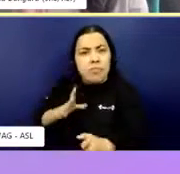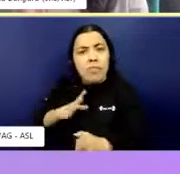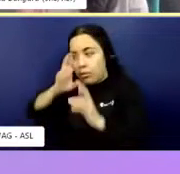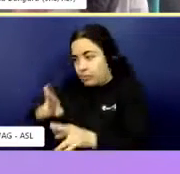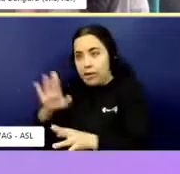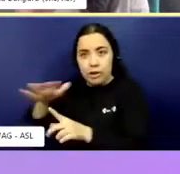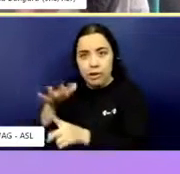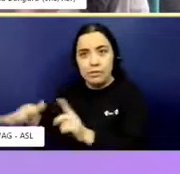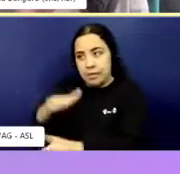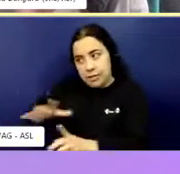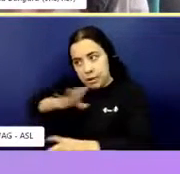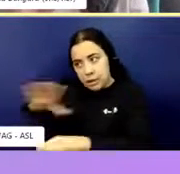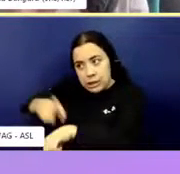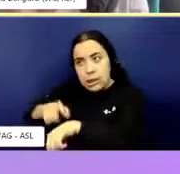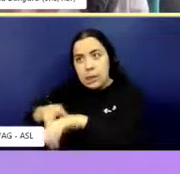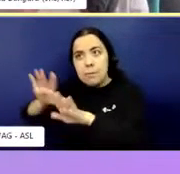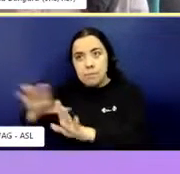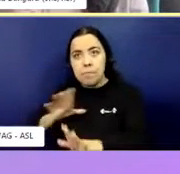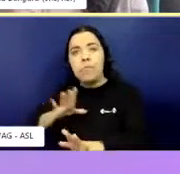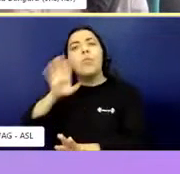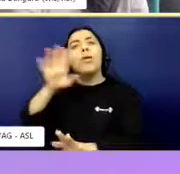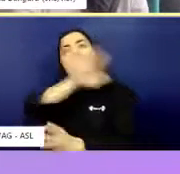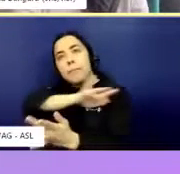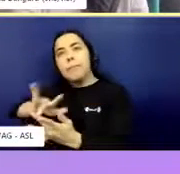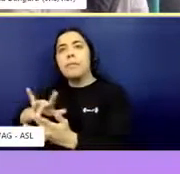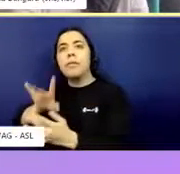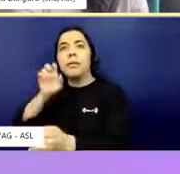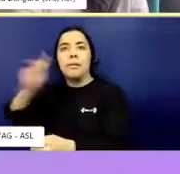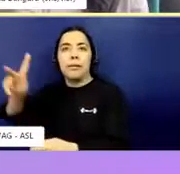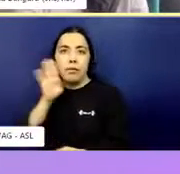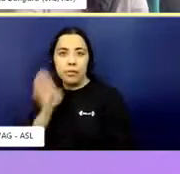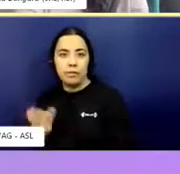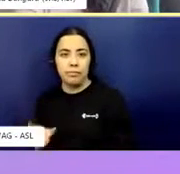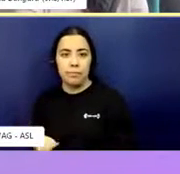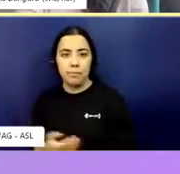their space. We will get back to that.